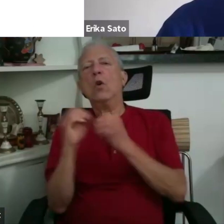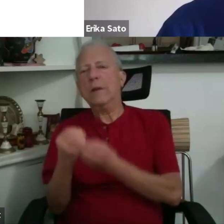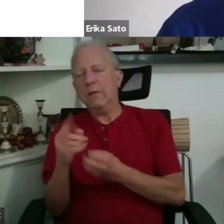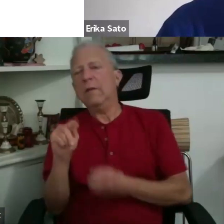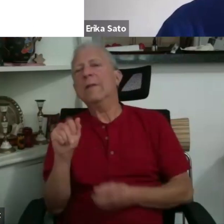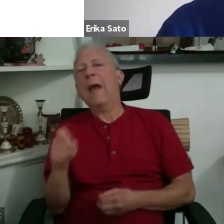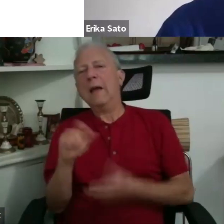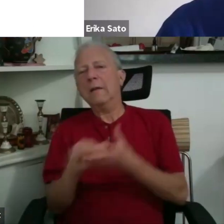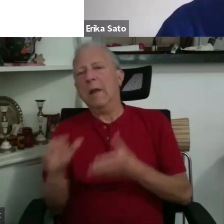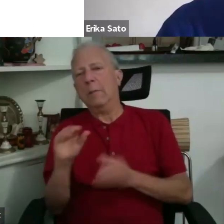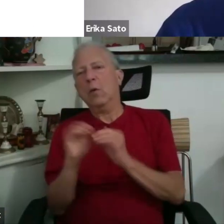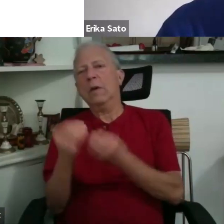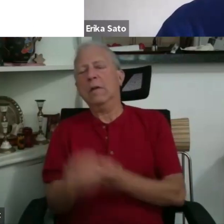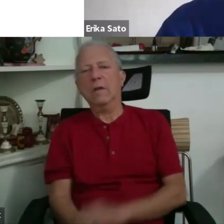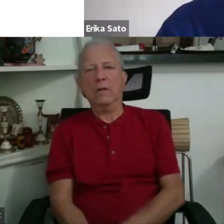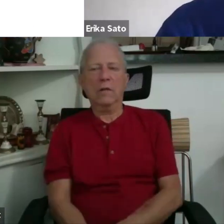So